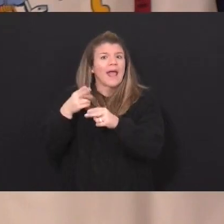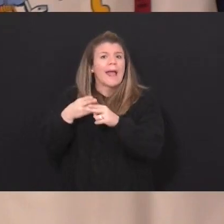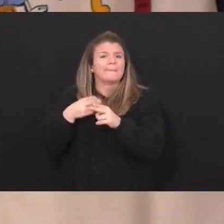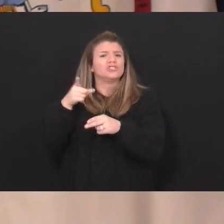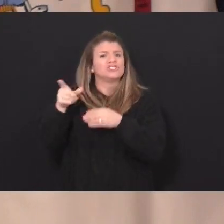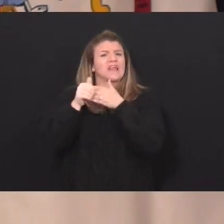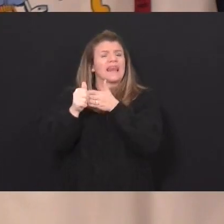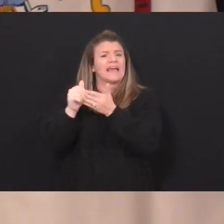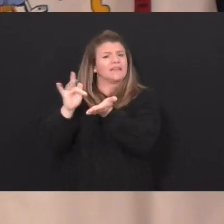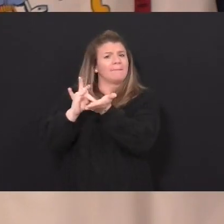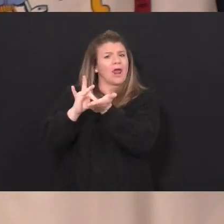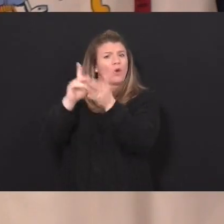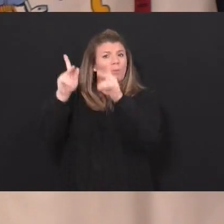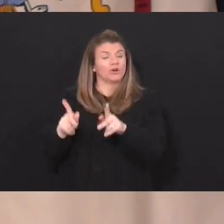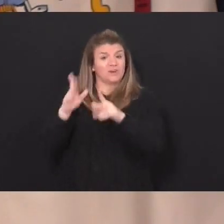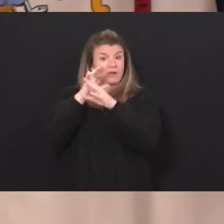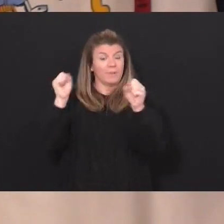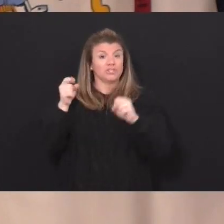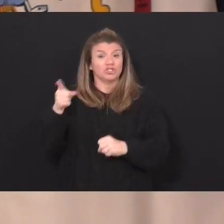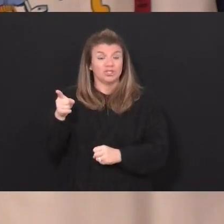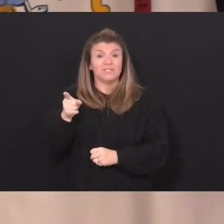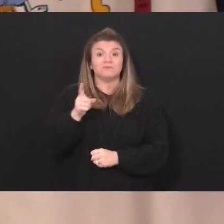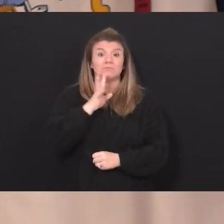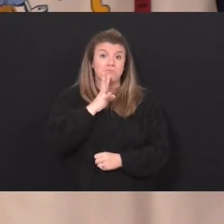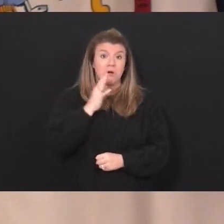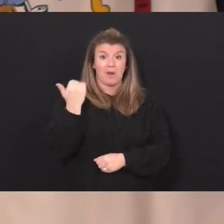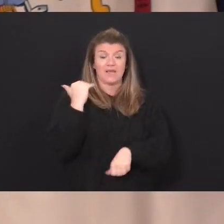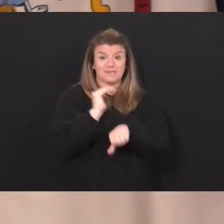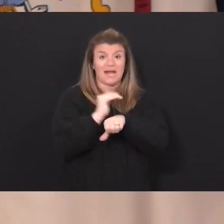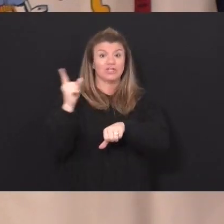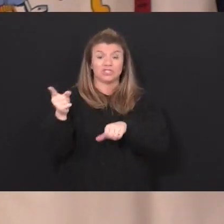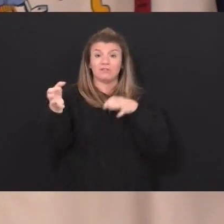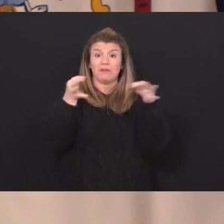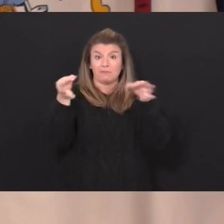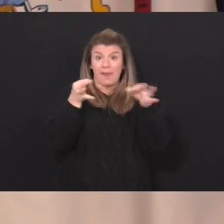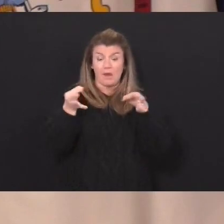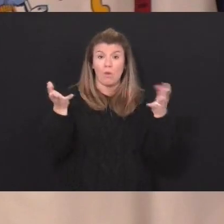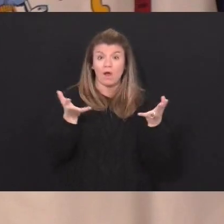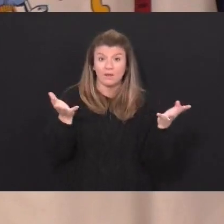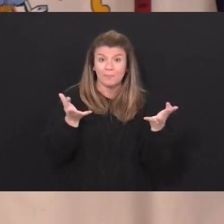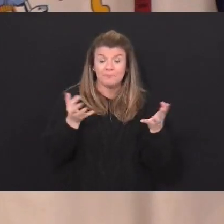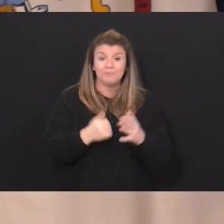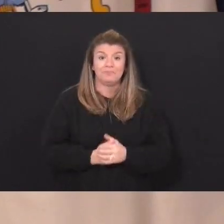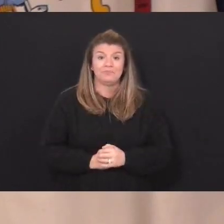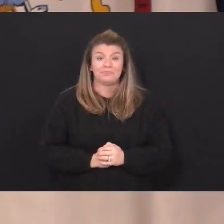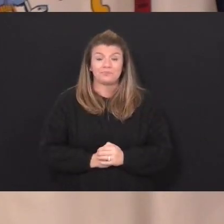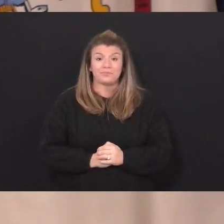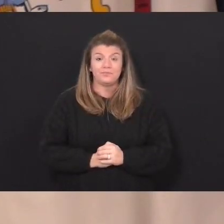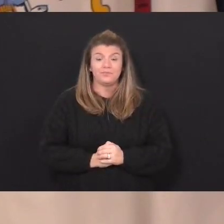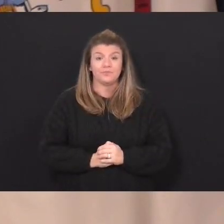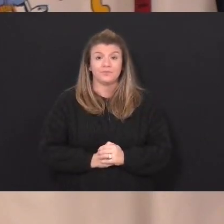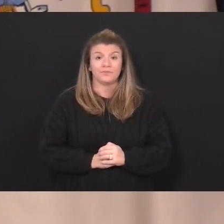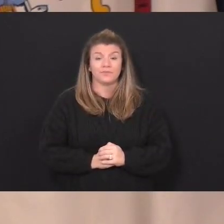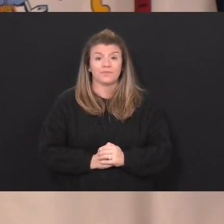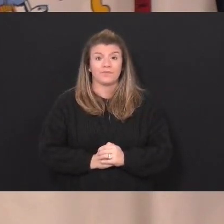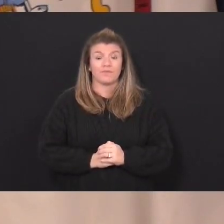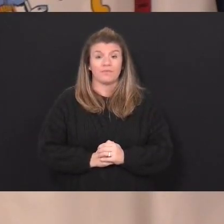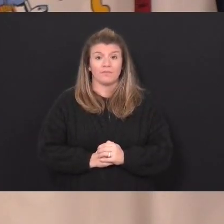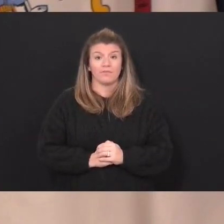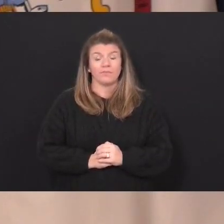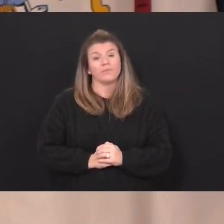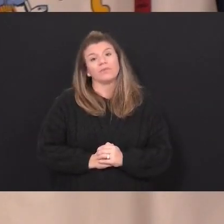but she spoke last night to just say just this, that she said, when it boils right down to